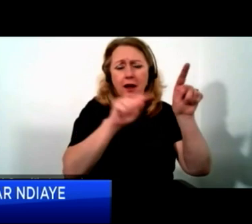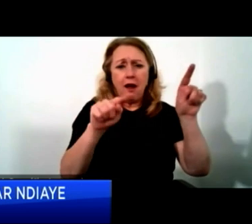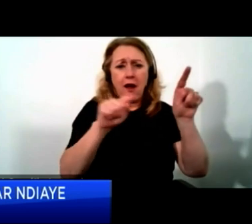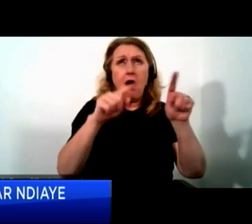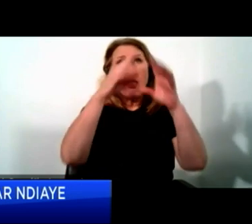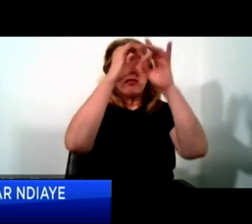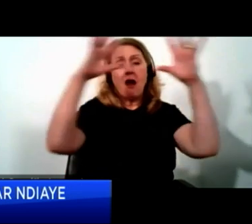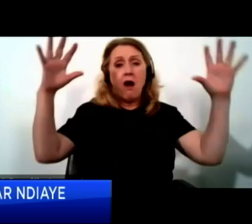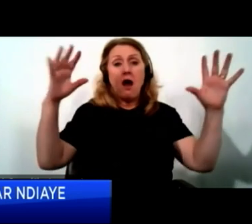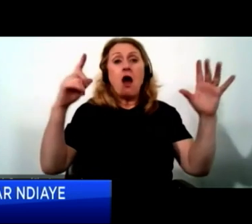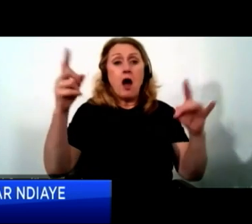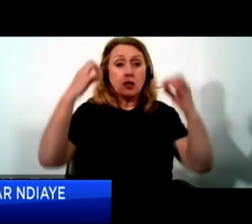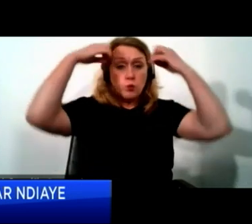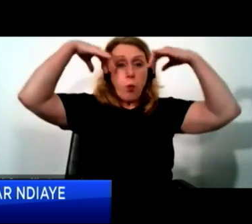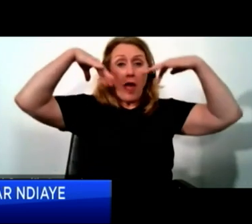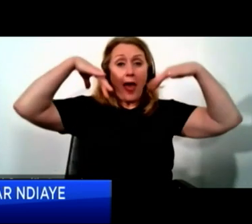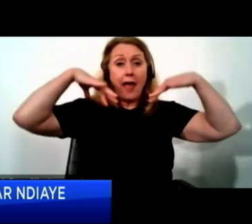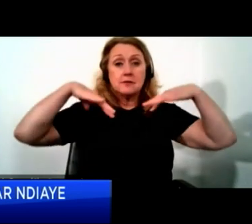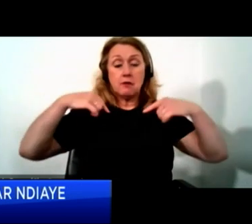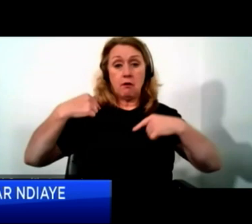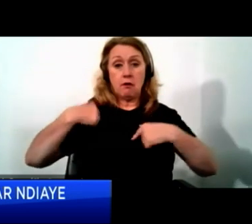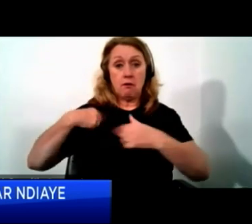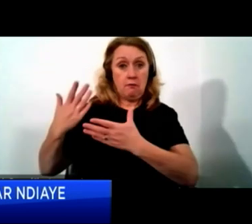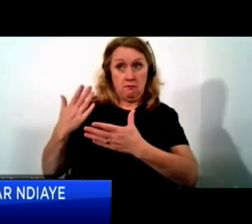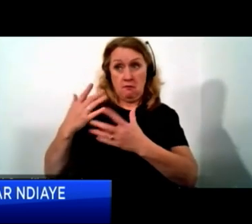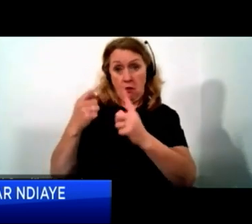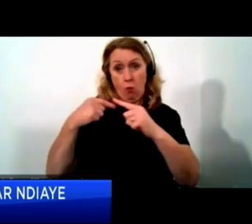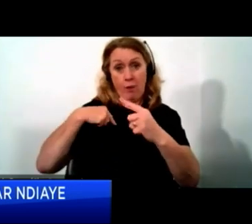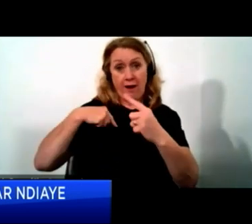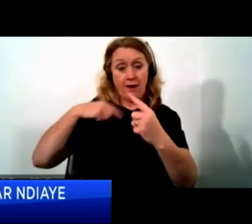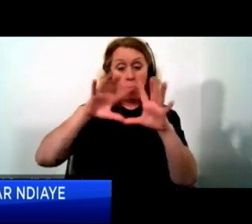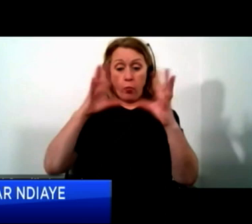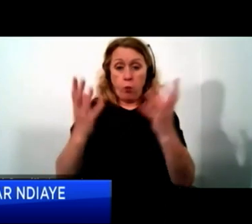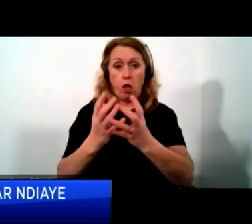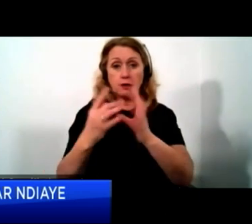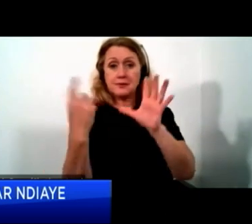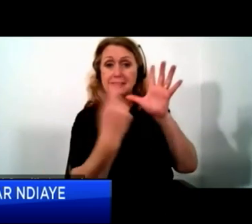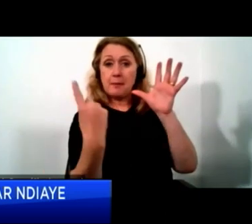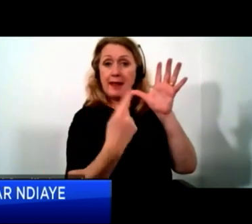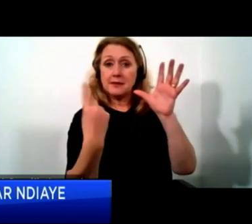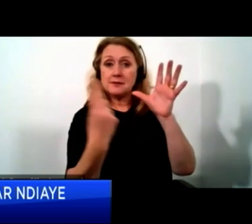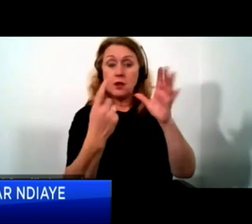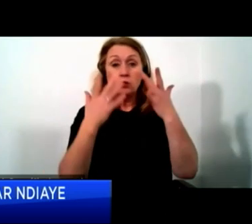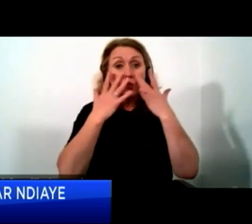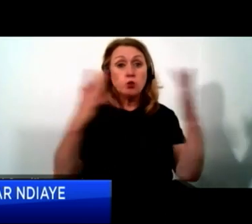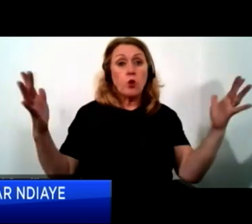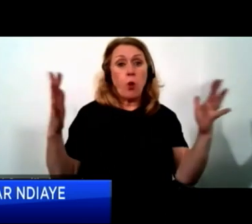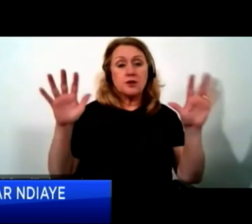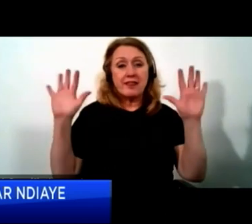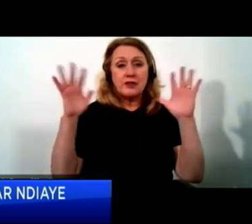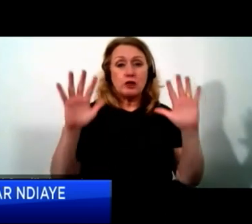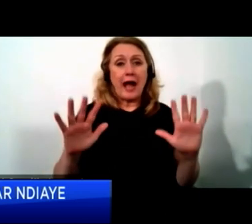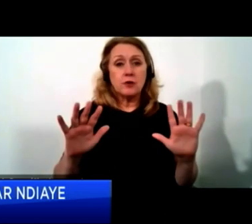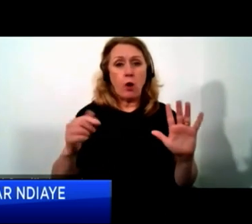whose sweat is the axis upon which the world spins, who illuminates the shadows where our